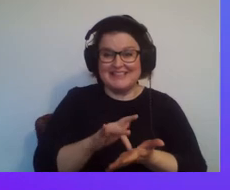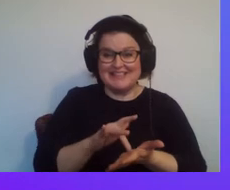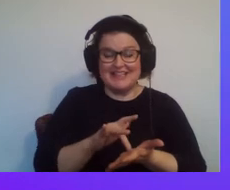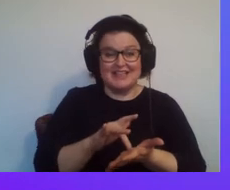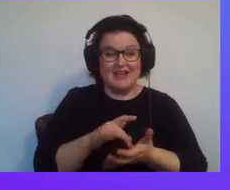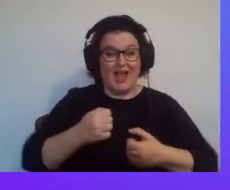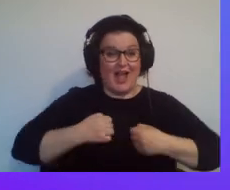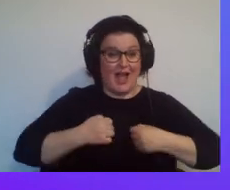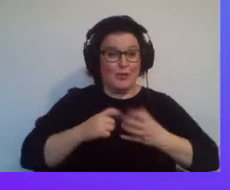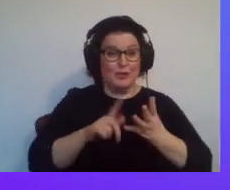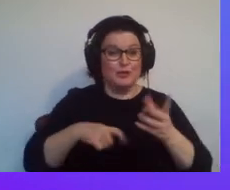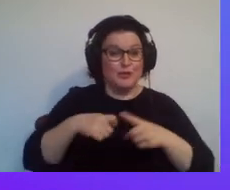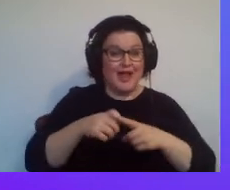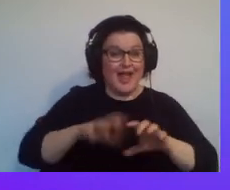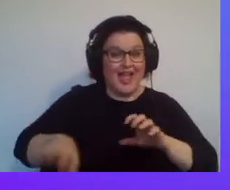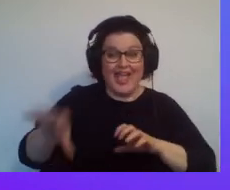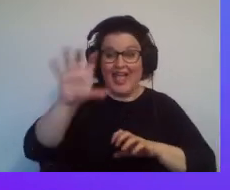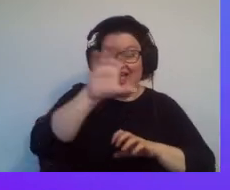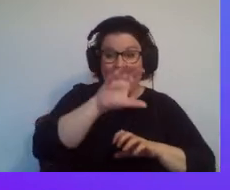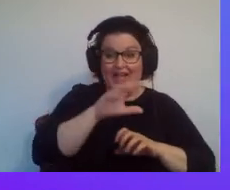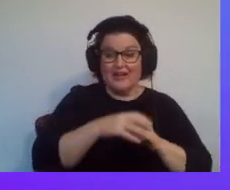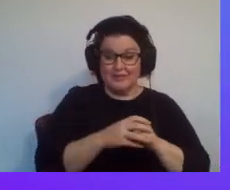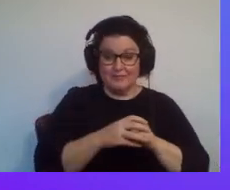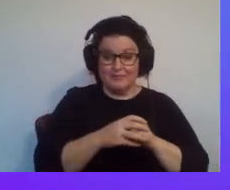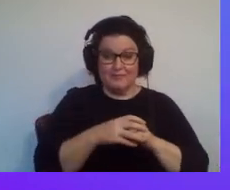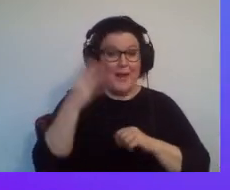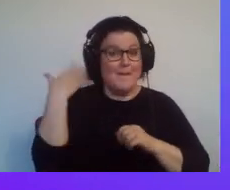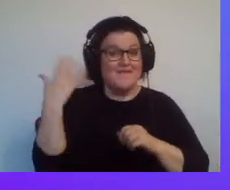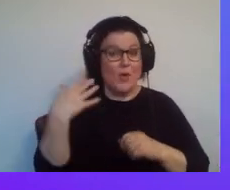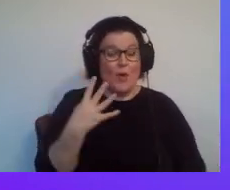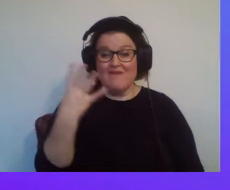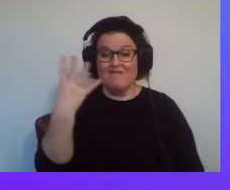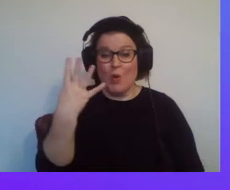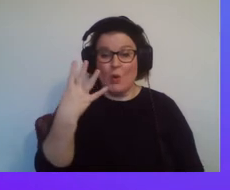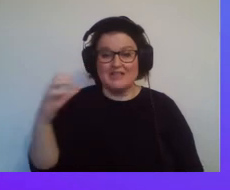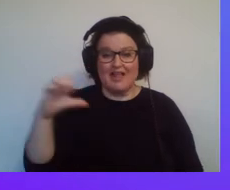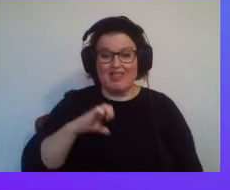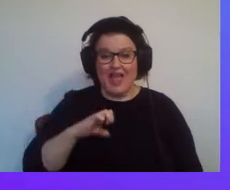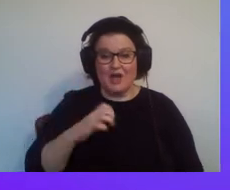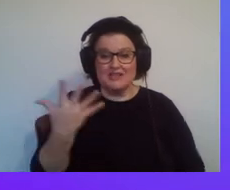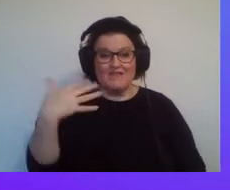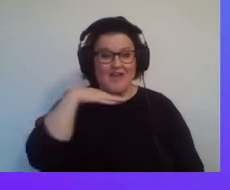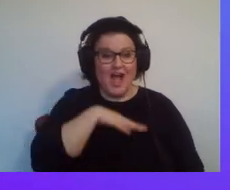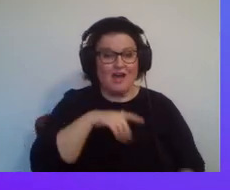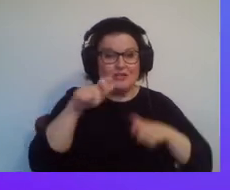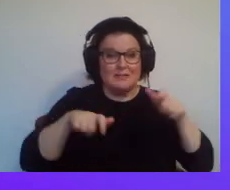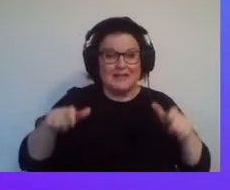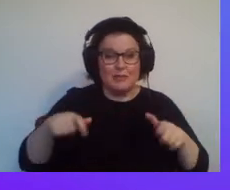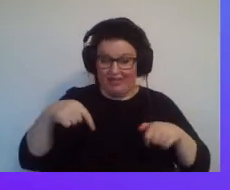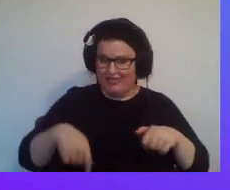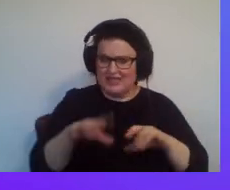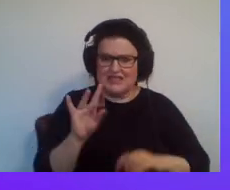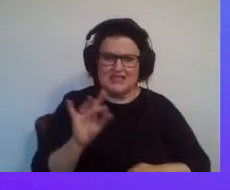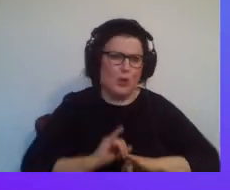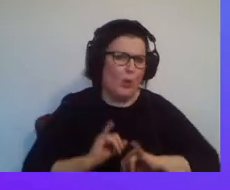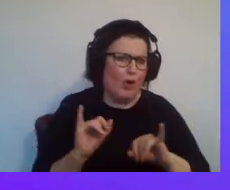we've lost more than 14,500 Londoners over the past 12 months to this disease. As Lord Woolley has said,